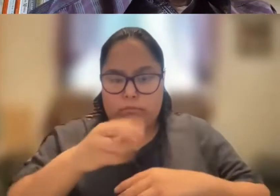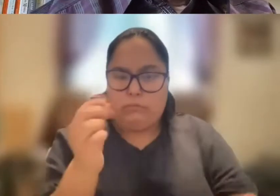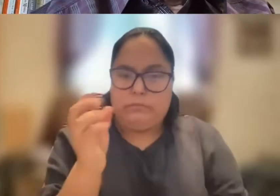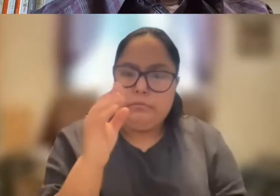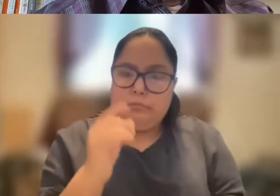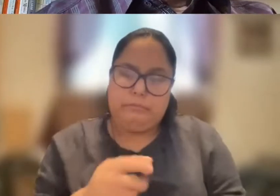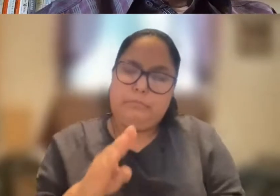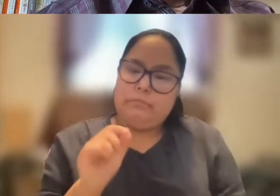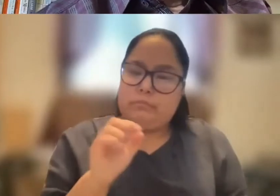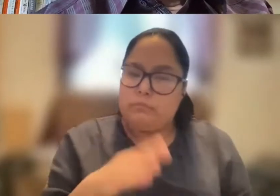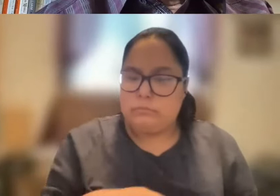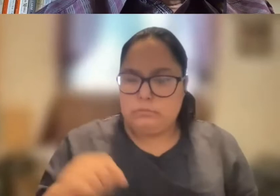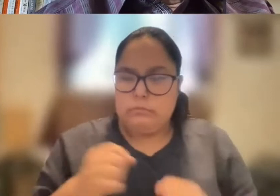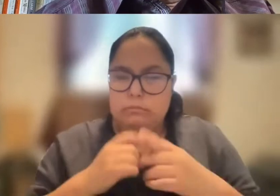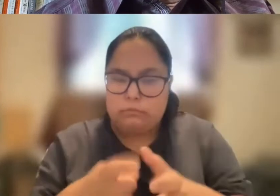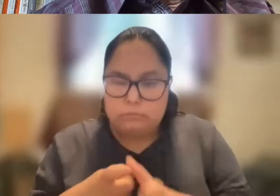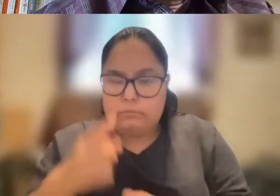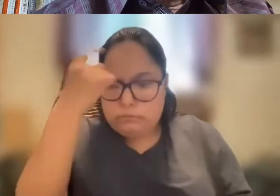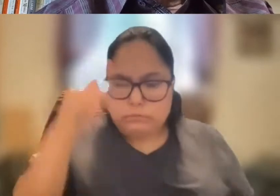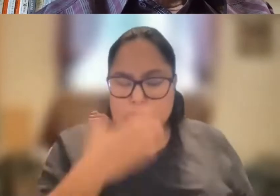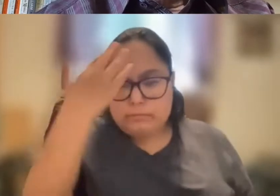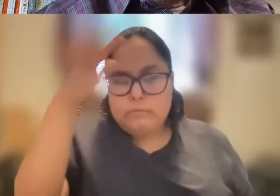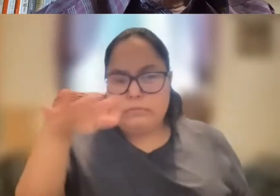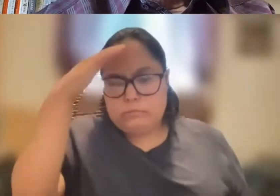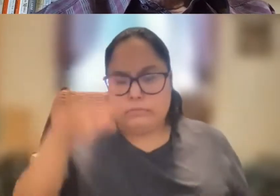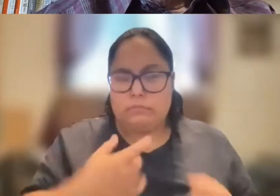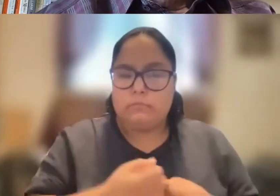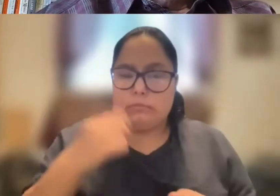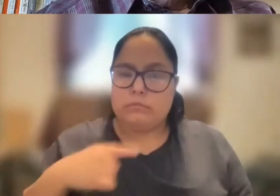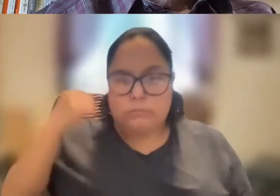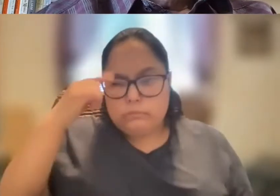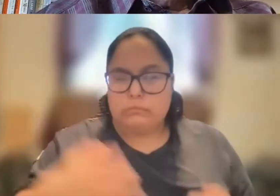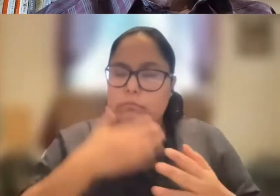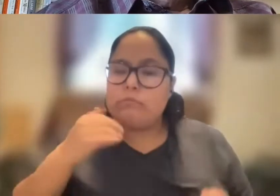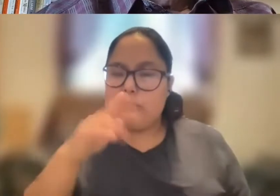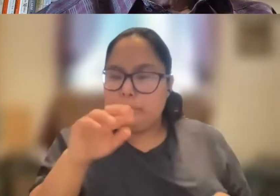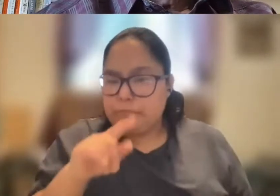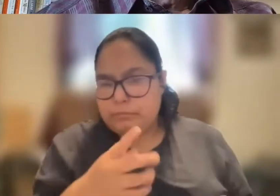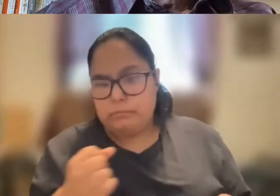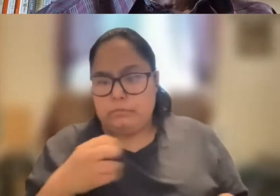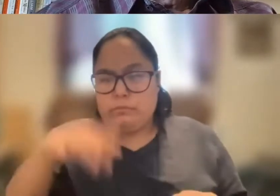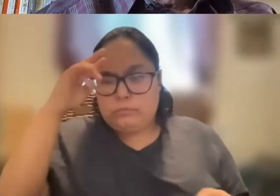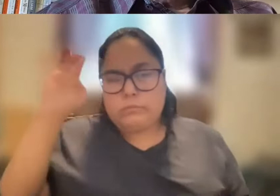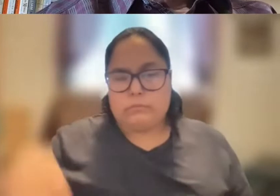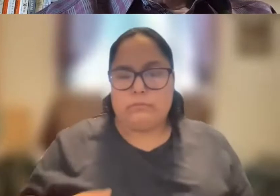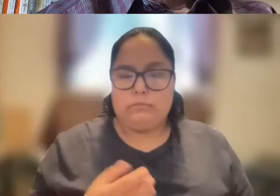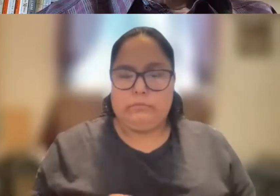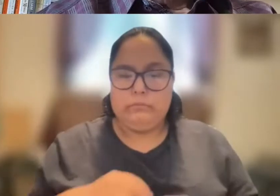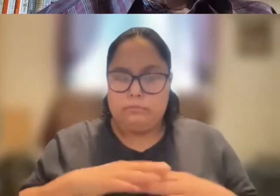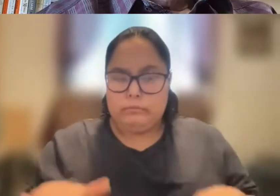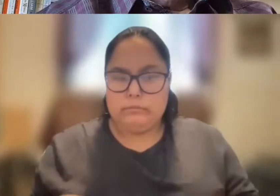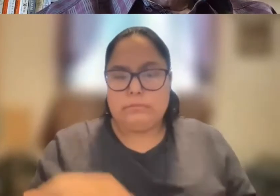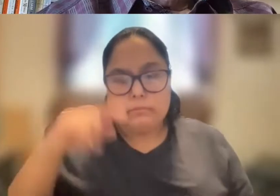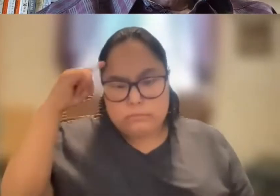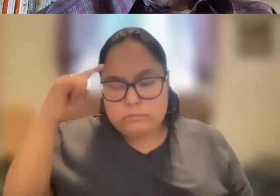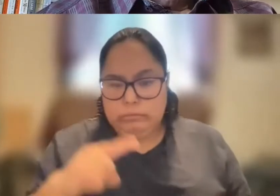speedy and effective, but I don't think that's always in the best interest. If something doesn't meet the threshold to